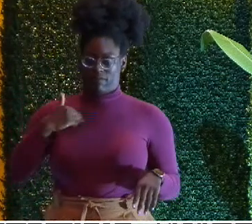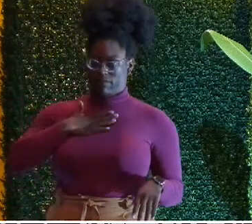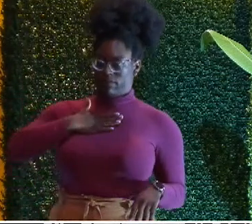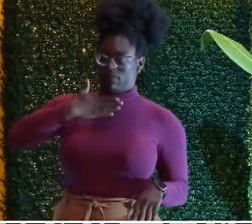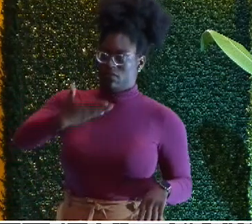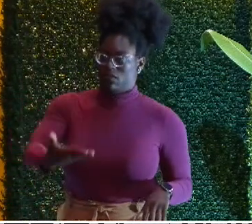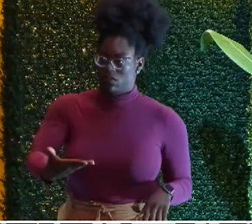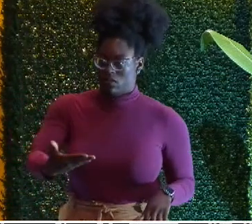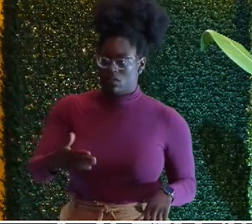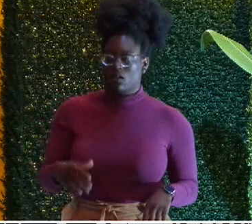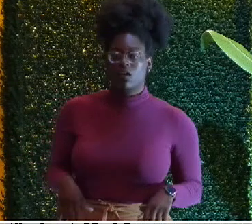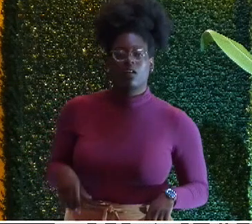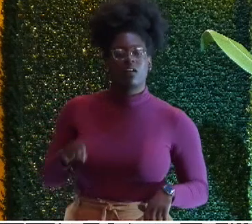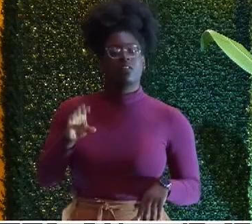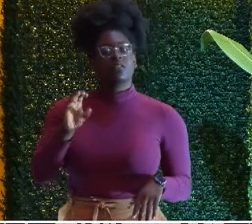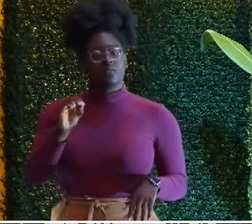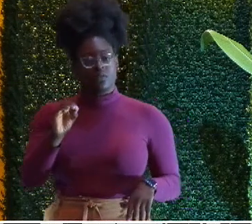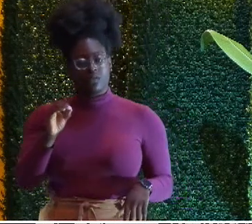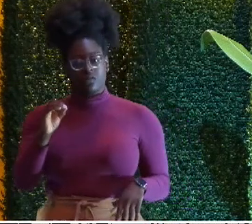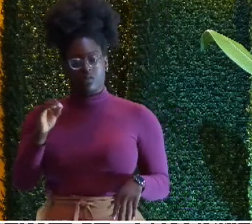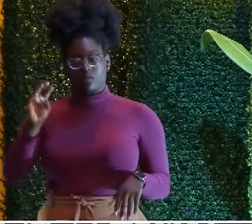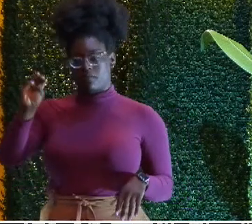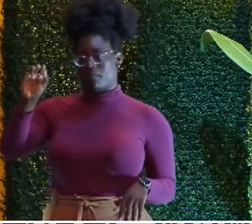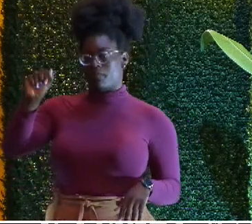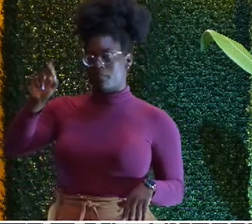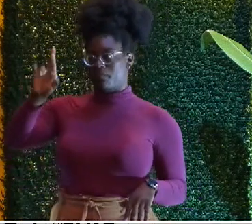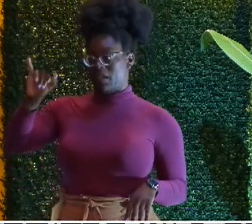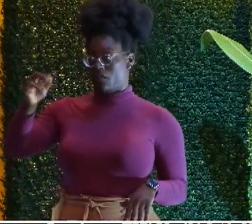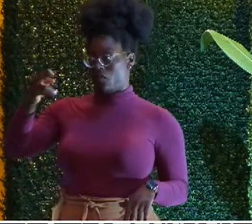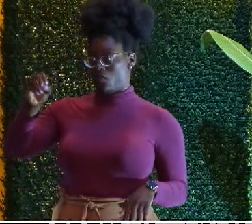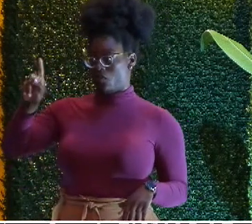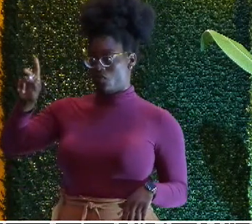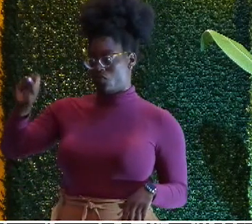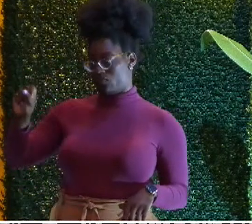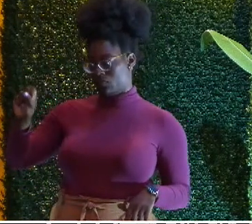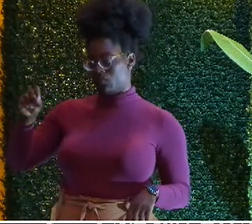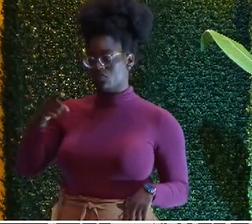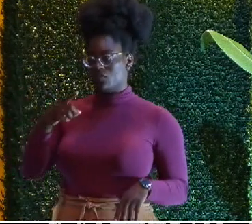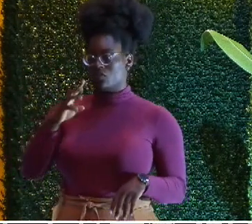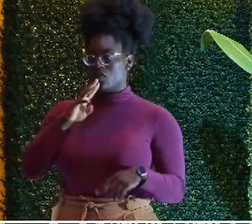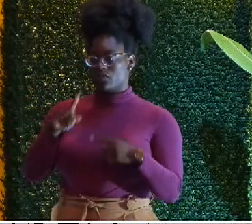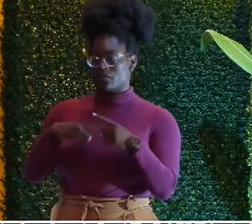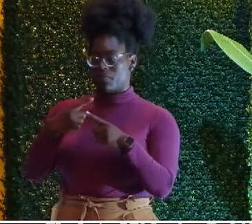talks about us being transformed. We have to be Mary Hooks? Yes.